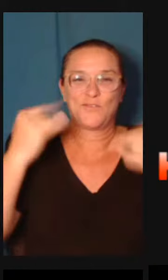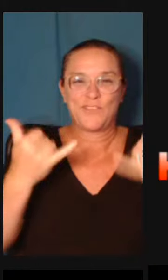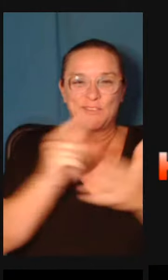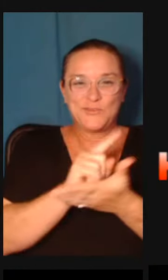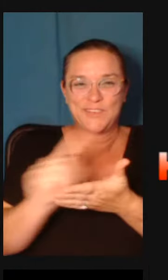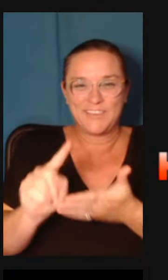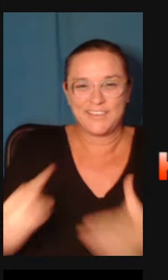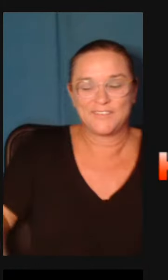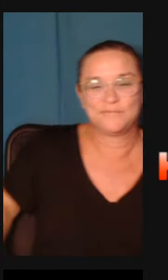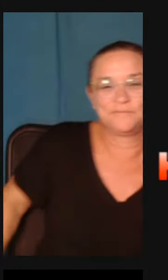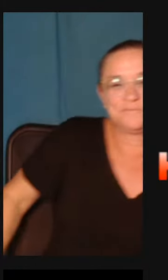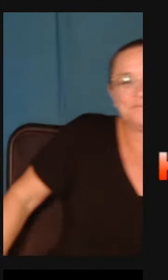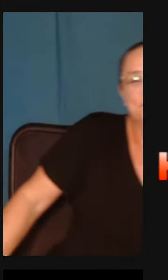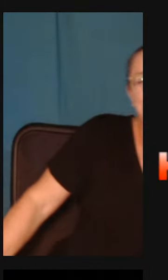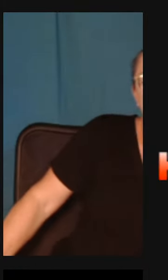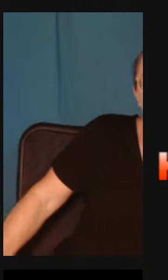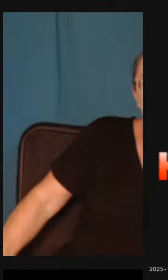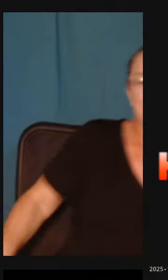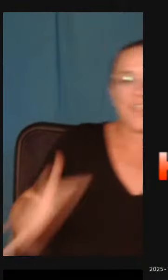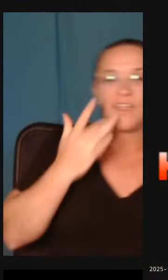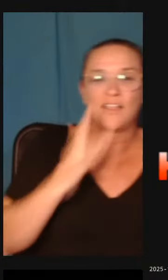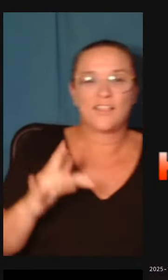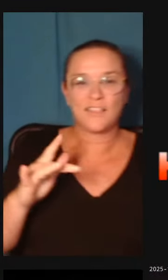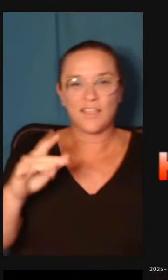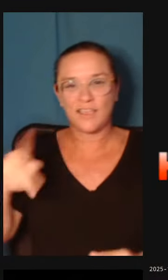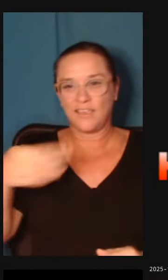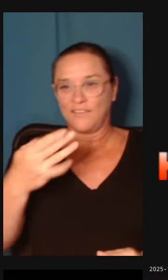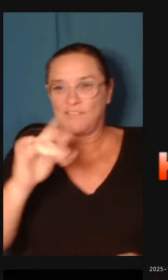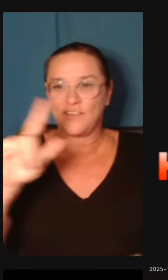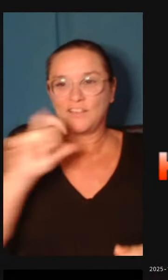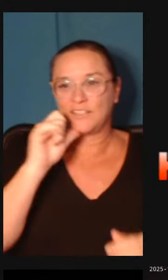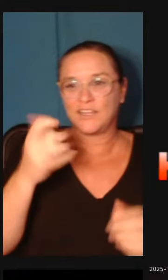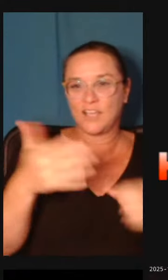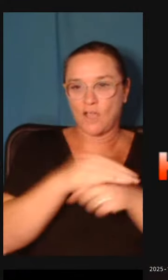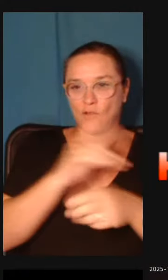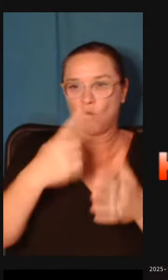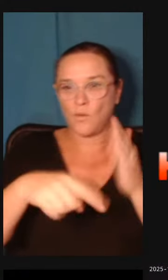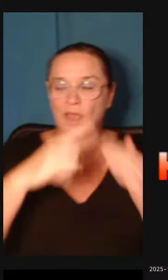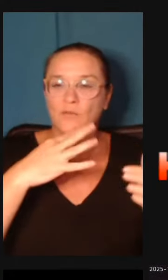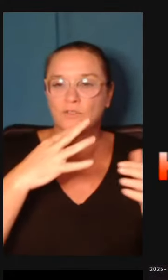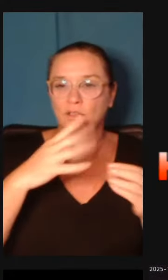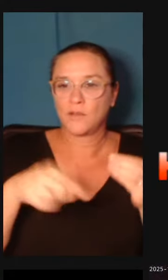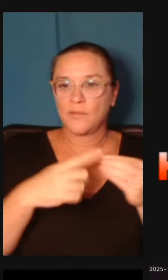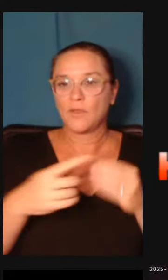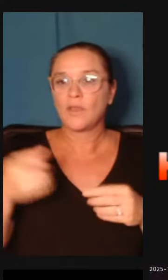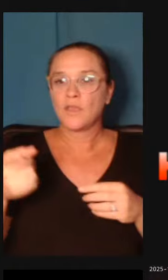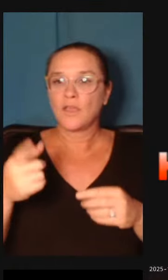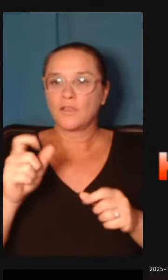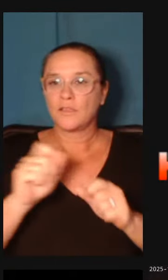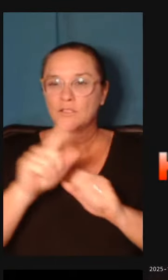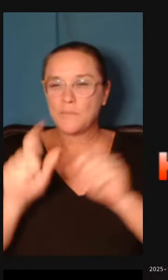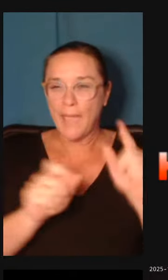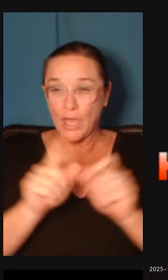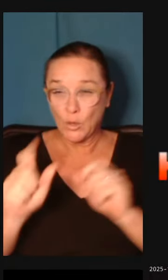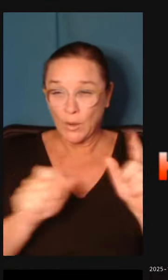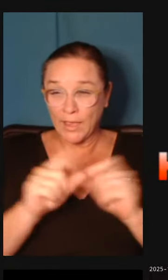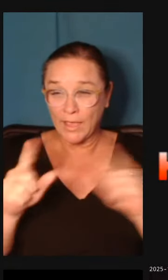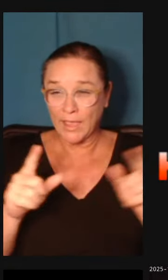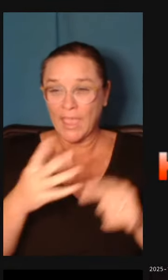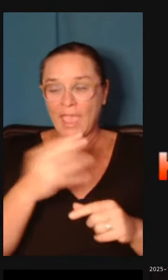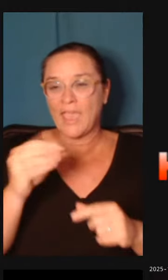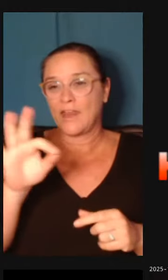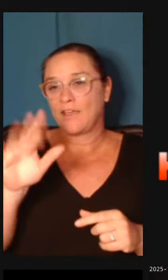Fortunately, Phil didn't cover what I had on here. He definitely brought up the spattering that was going on and the flames that was going